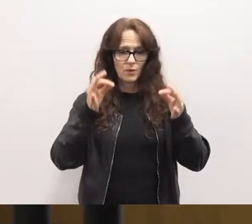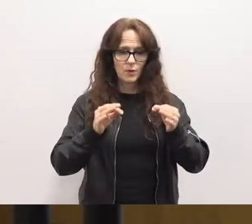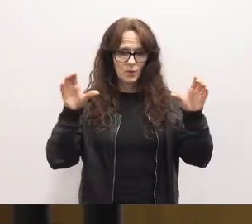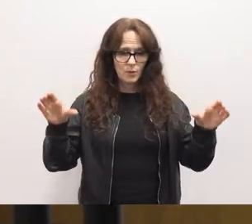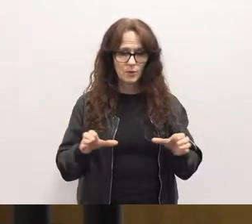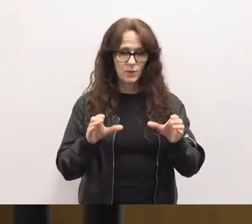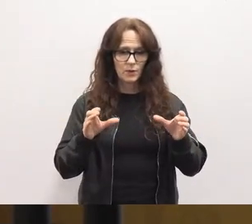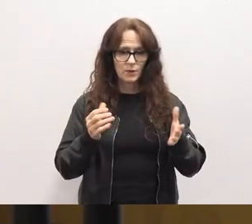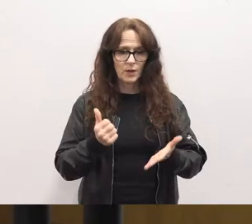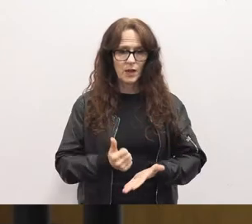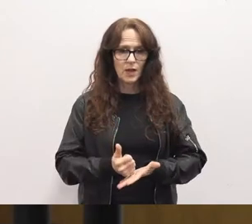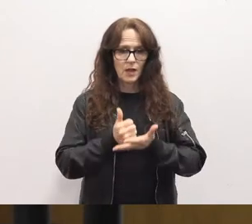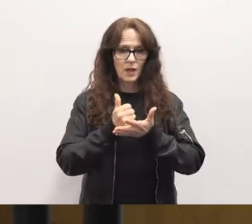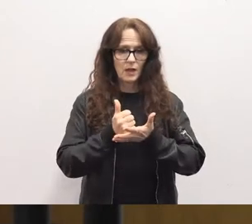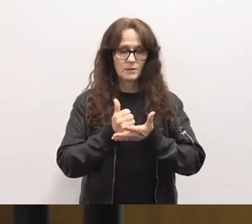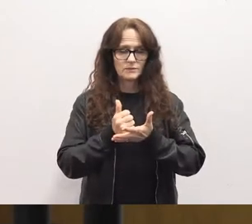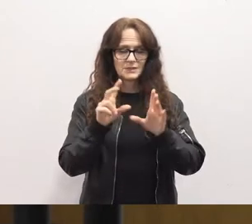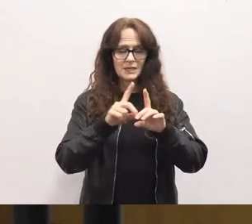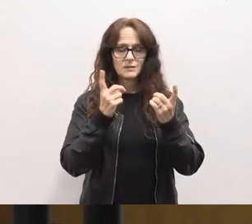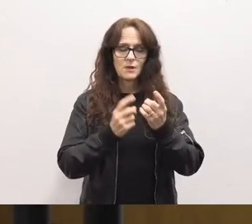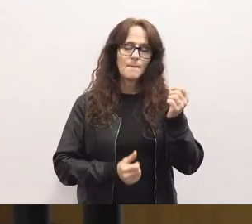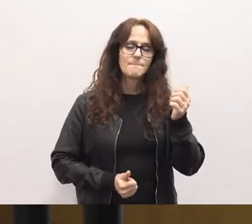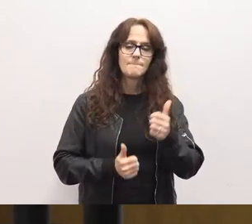to help our district's most vulnerable.